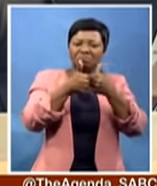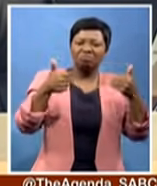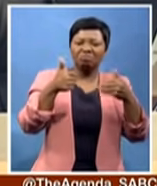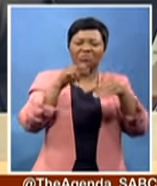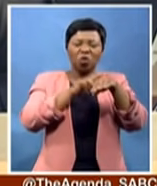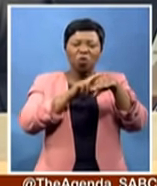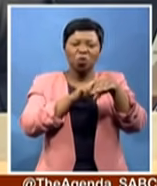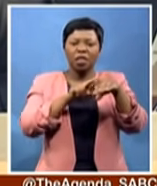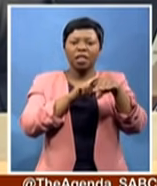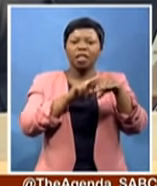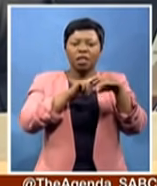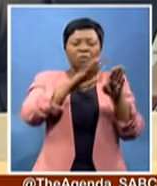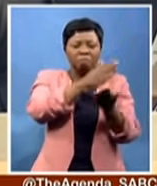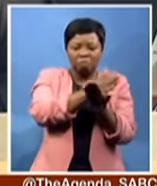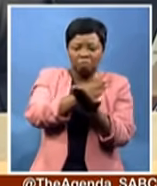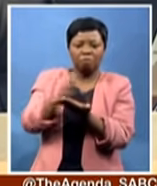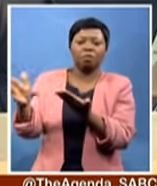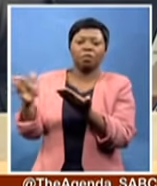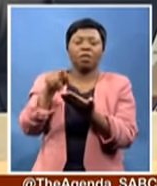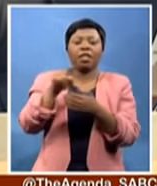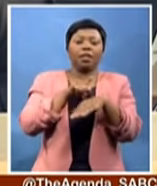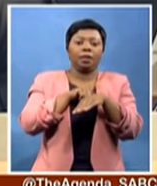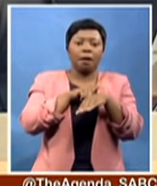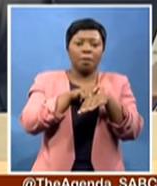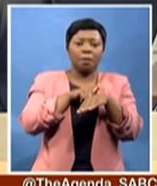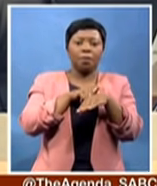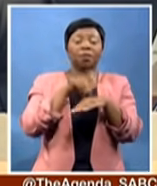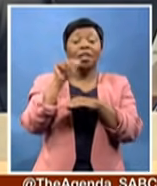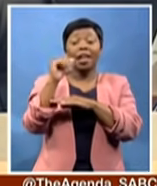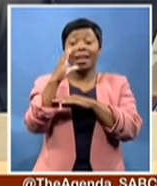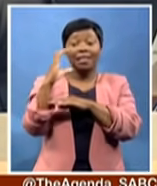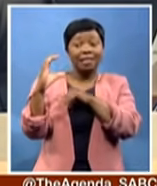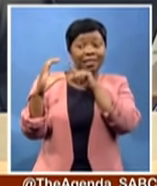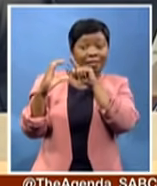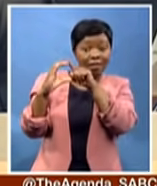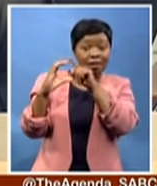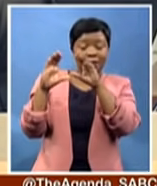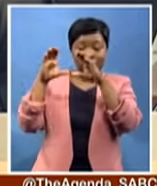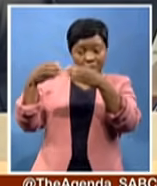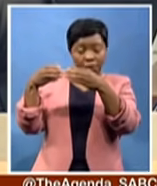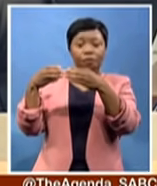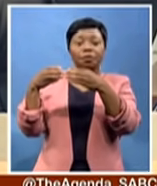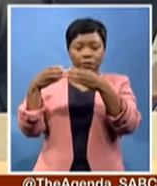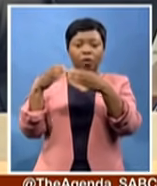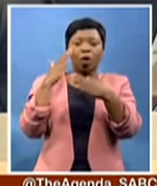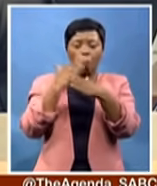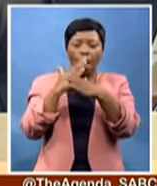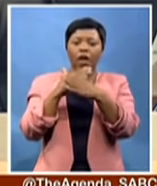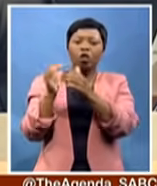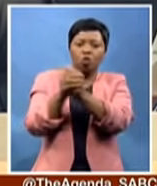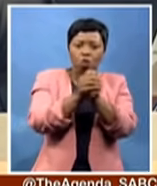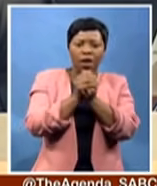The ANC, working together with many anti-apartheid formations, led and